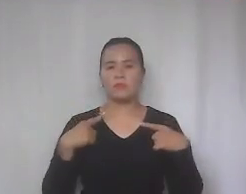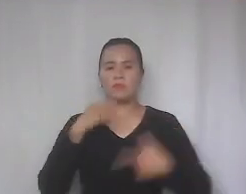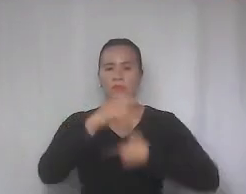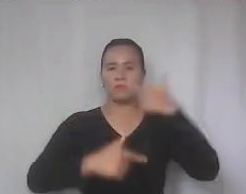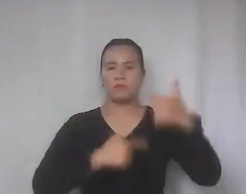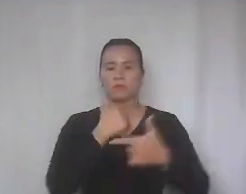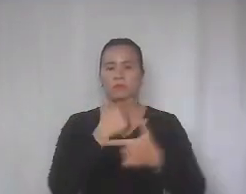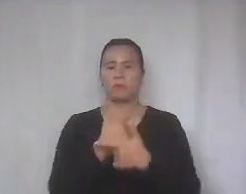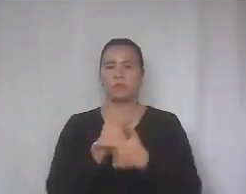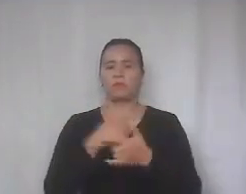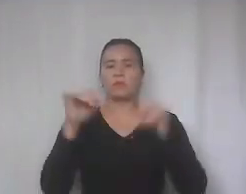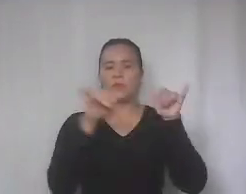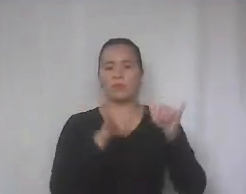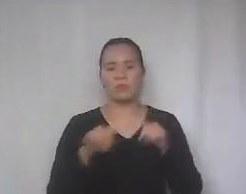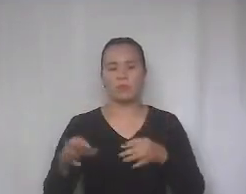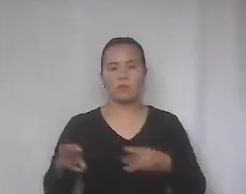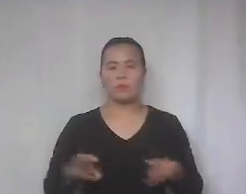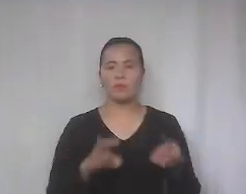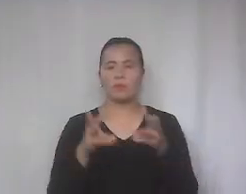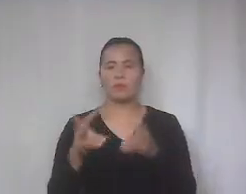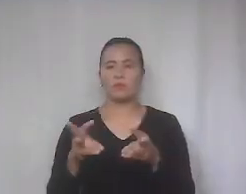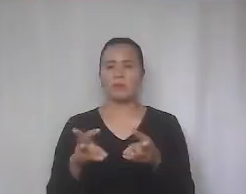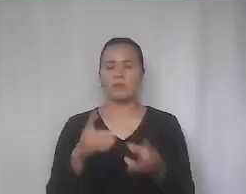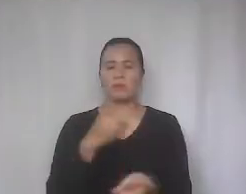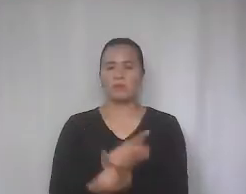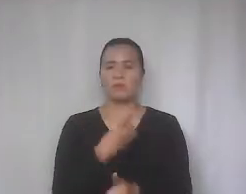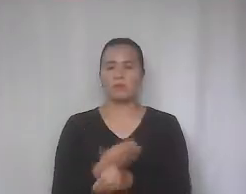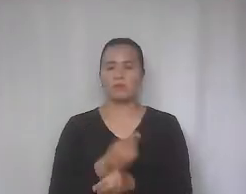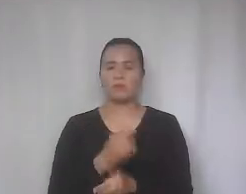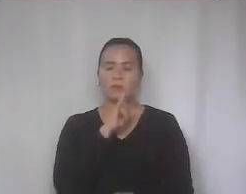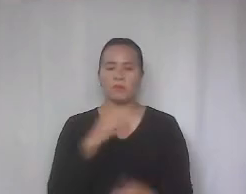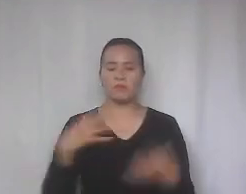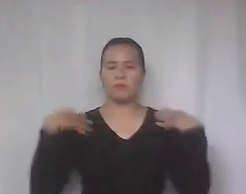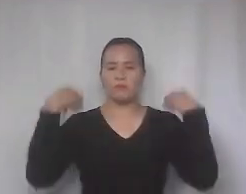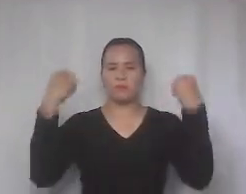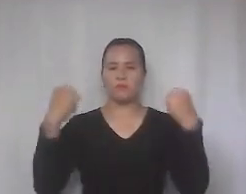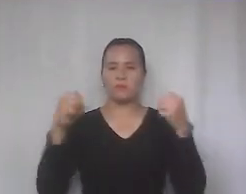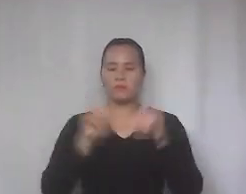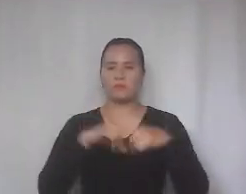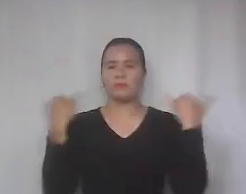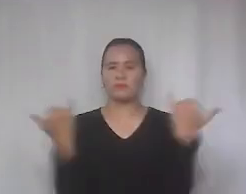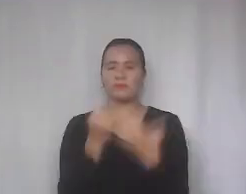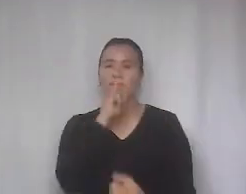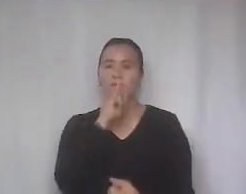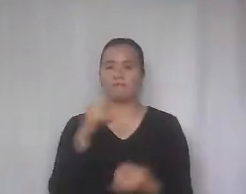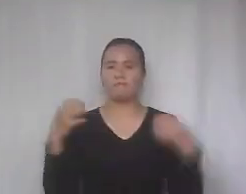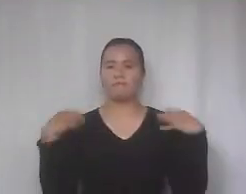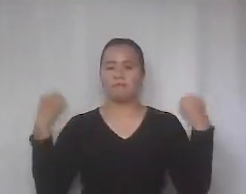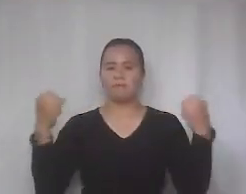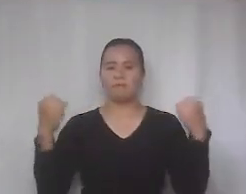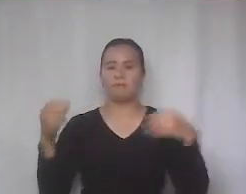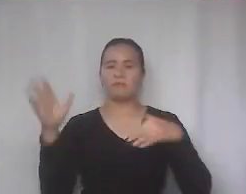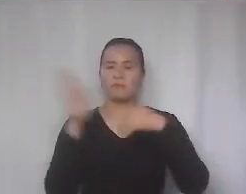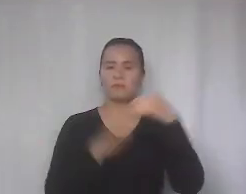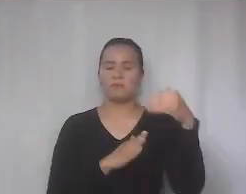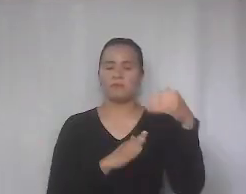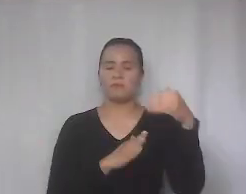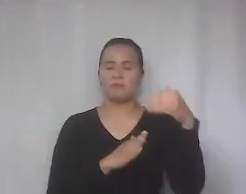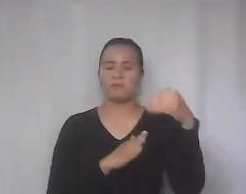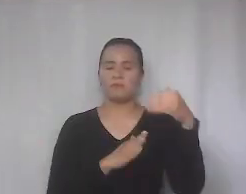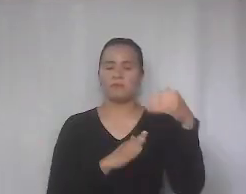inclusive. Disability is a strength, and society is stronger when it's accessible to everyone. And